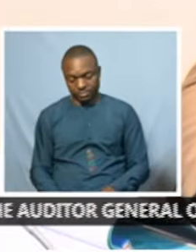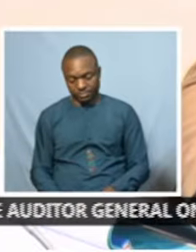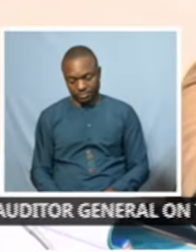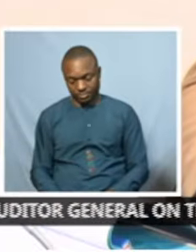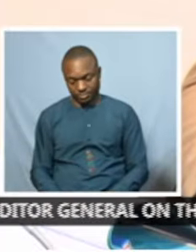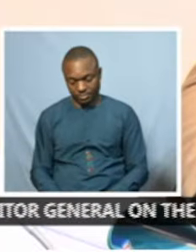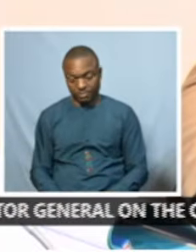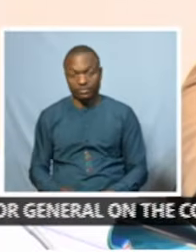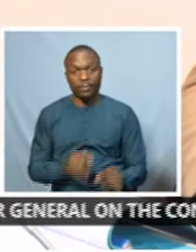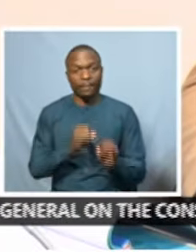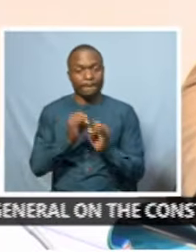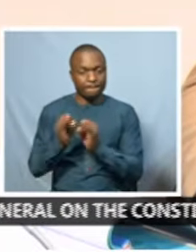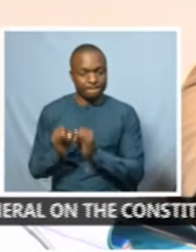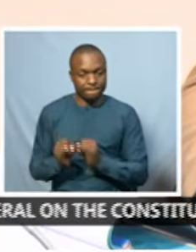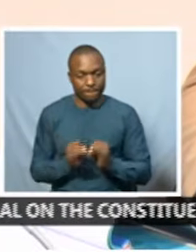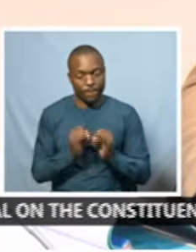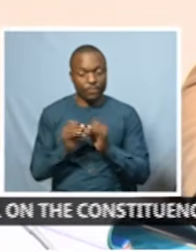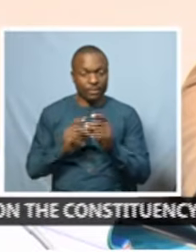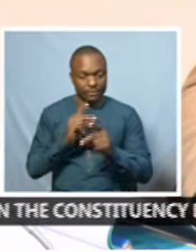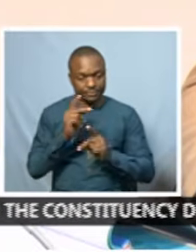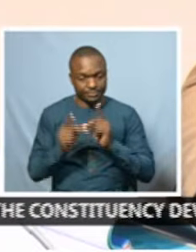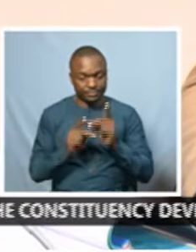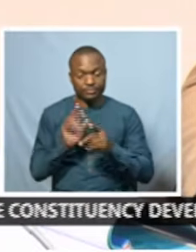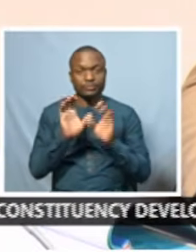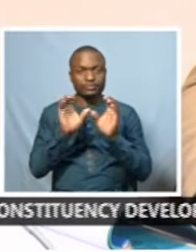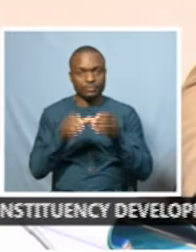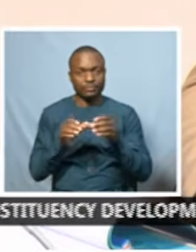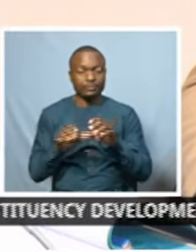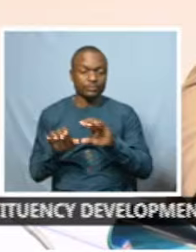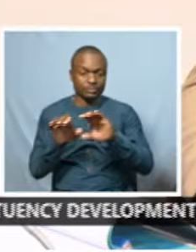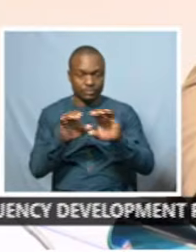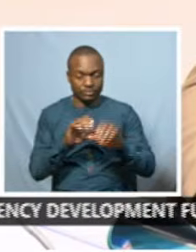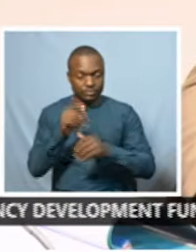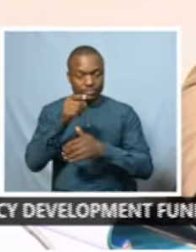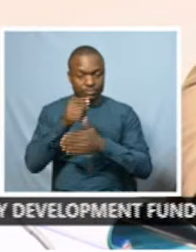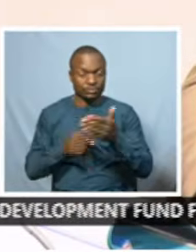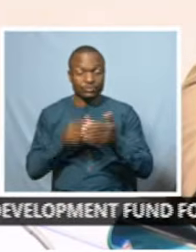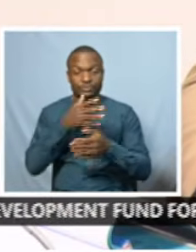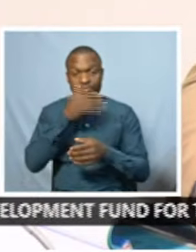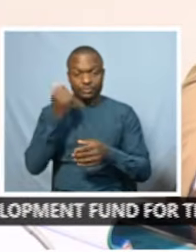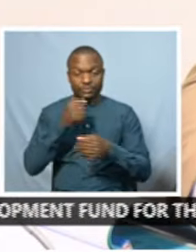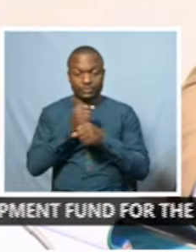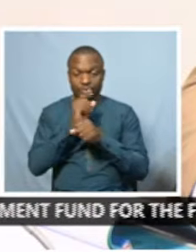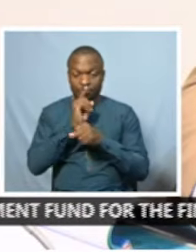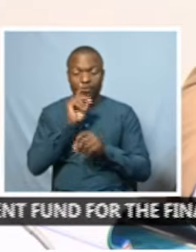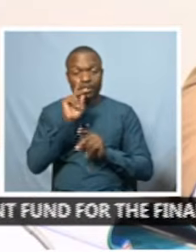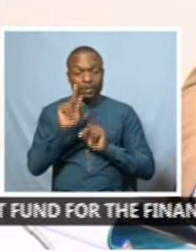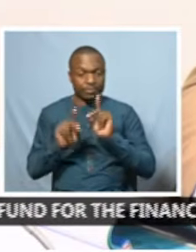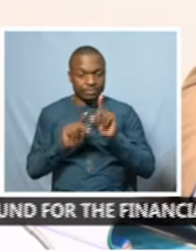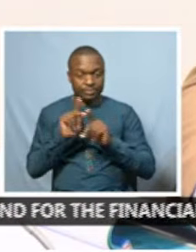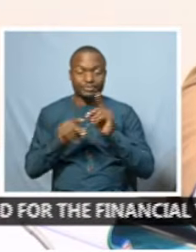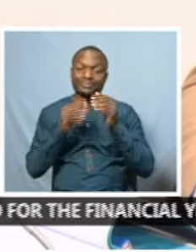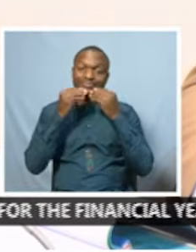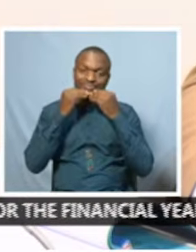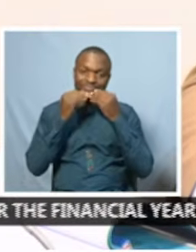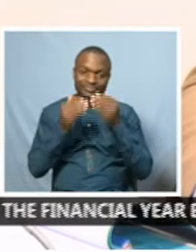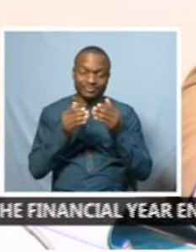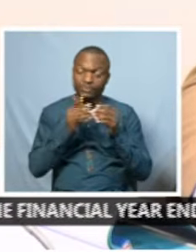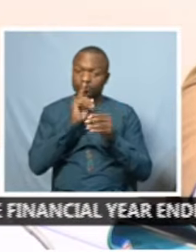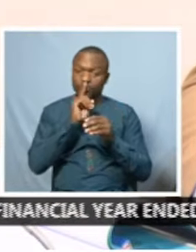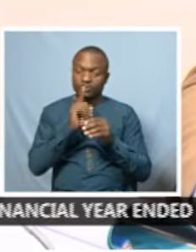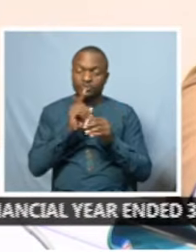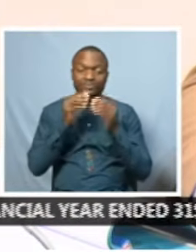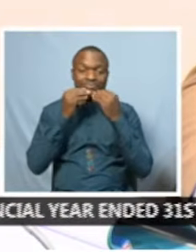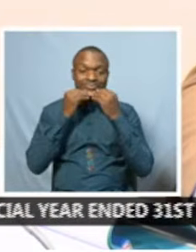the implementation process by the council, we are doing all what is best to ensure that people appreciate, and indeed they